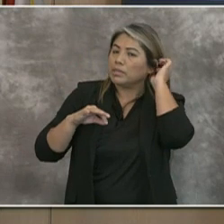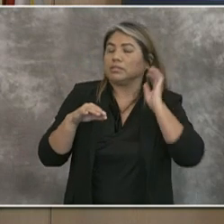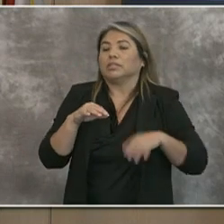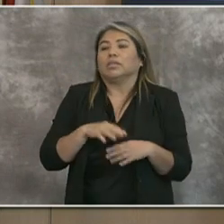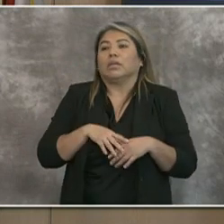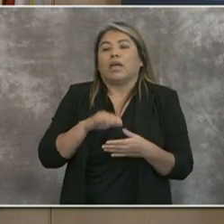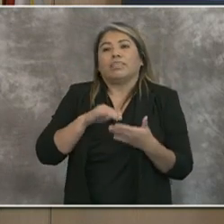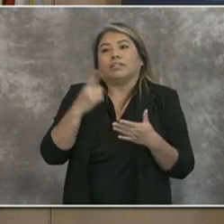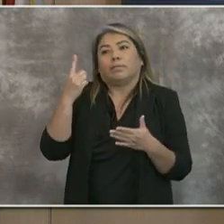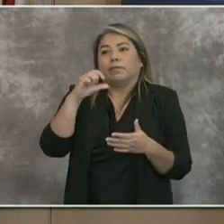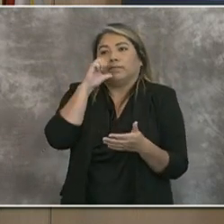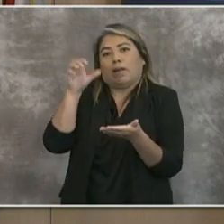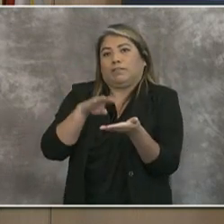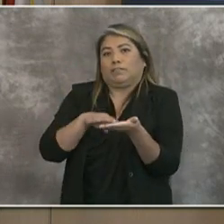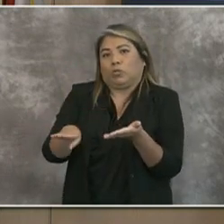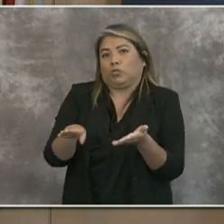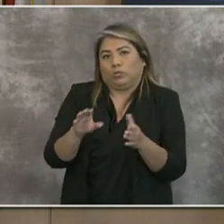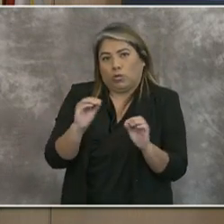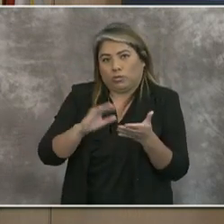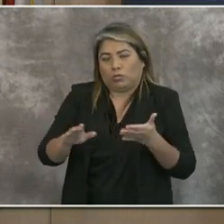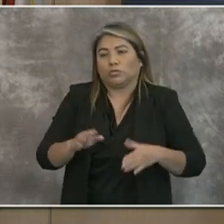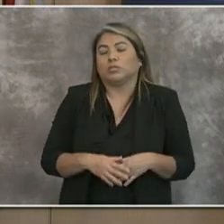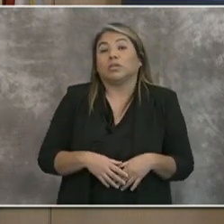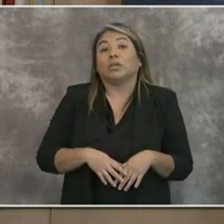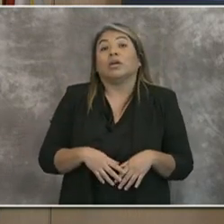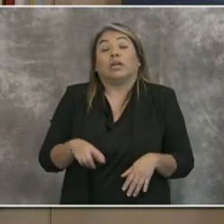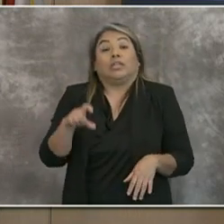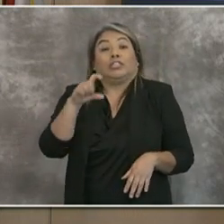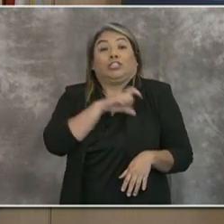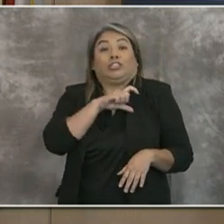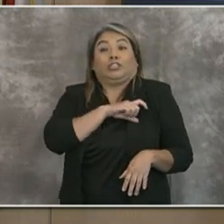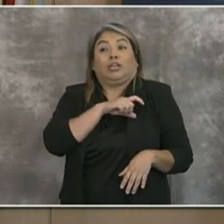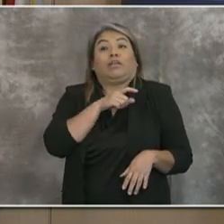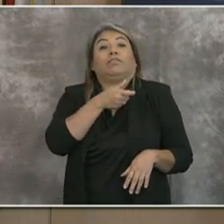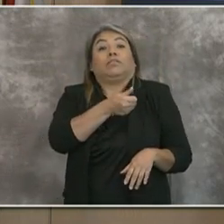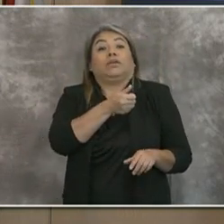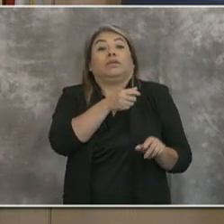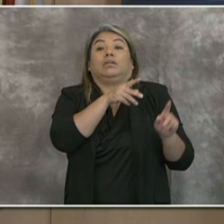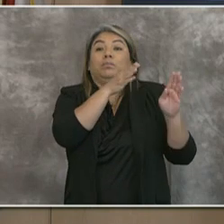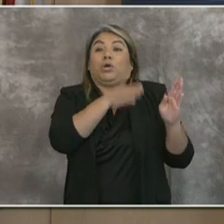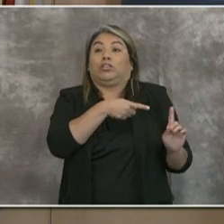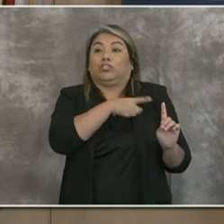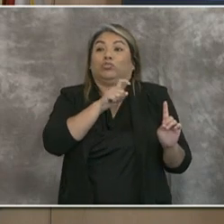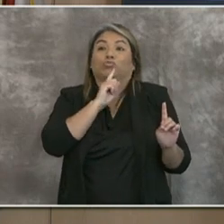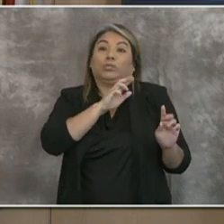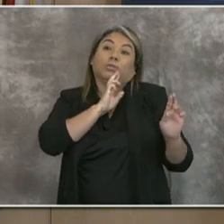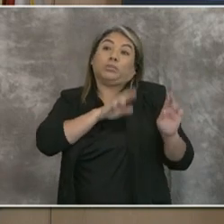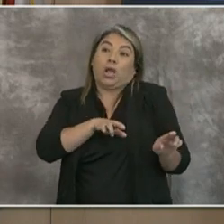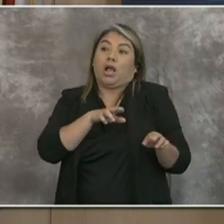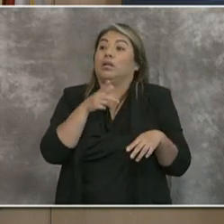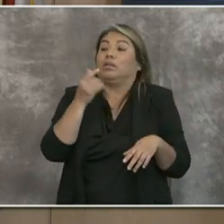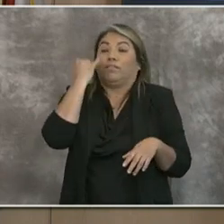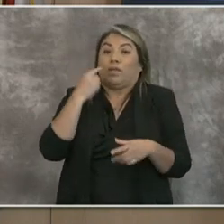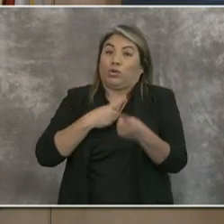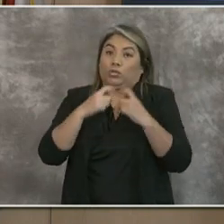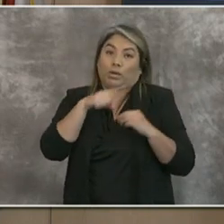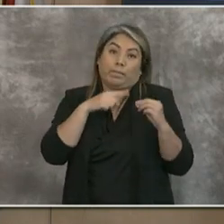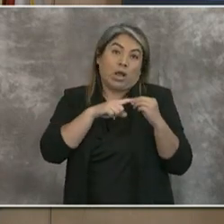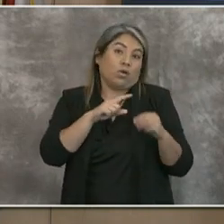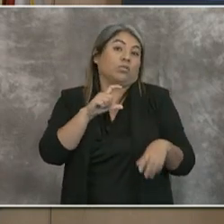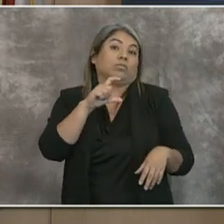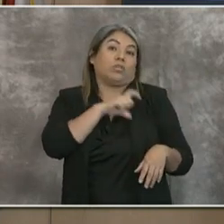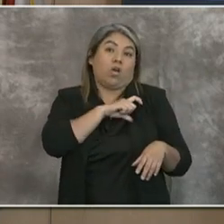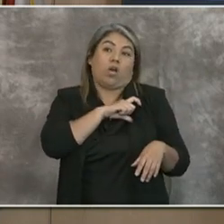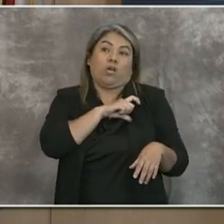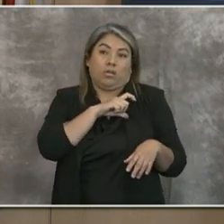is inexcusable. The sheriff is the person that should really respond to law enforcement related issues.